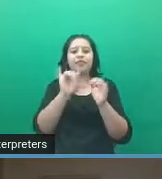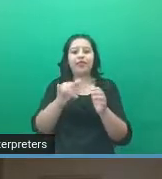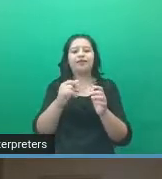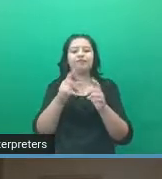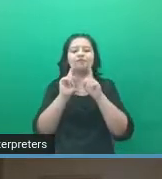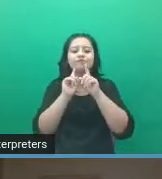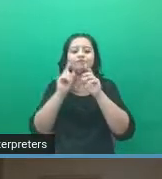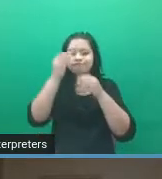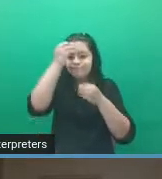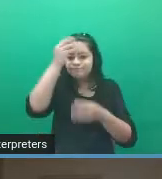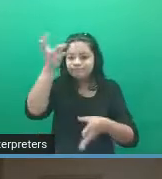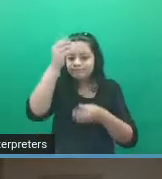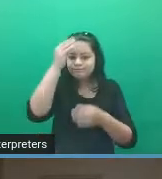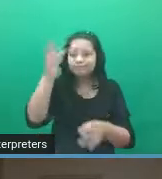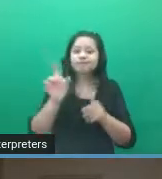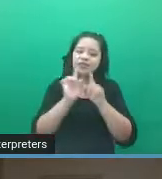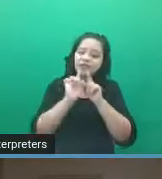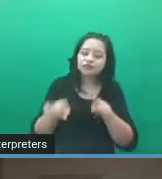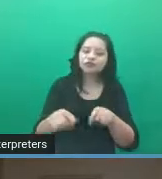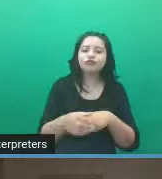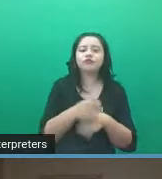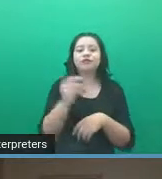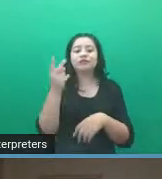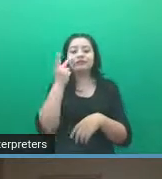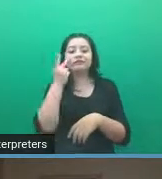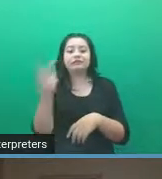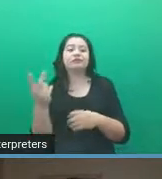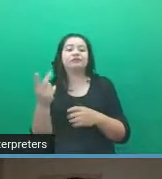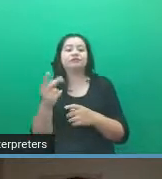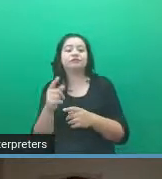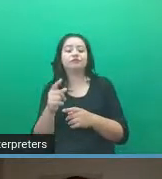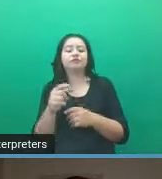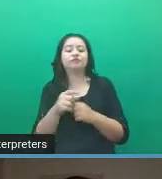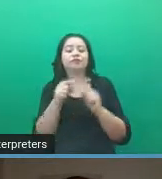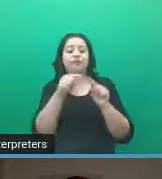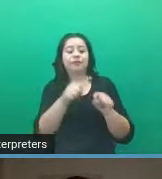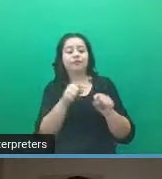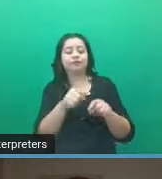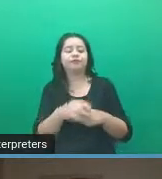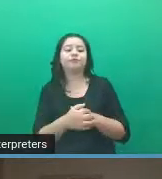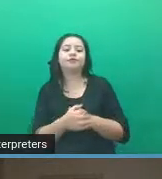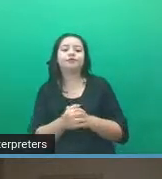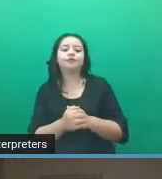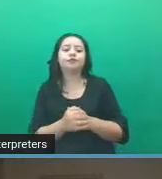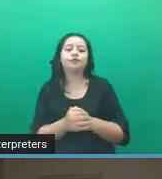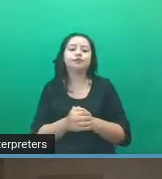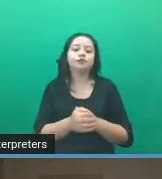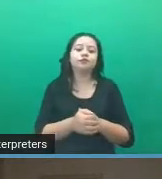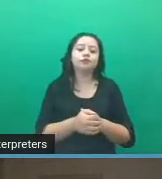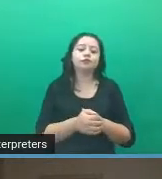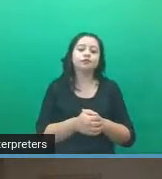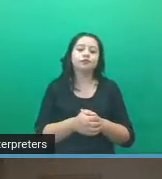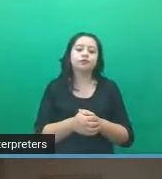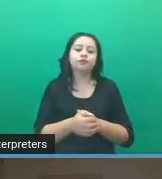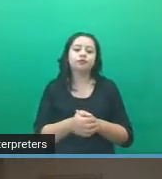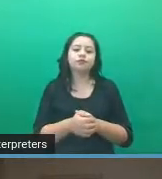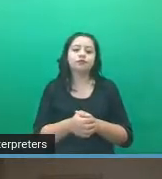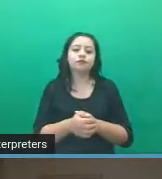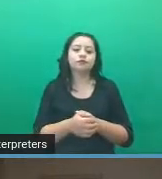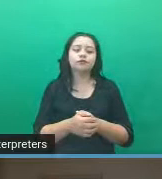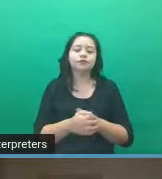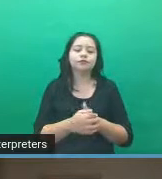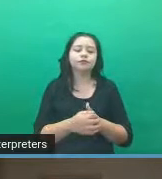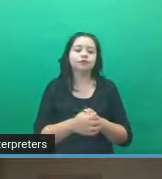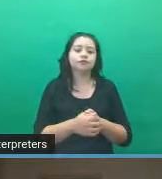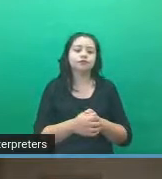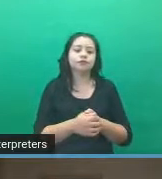add collaborators, let anyone, your friends, volunteers, coworkers, build your survey with you, just like with docs, sheets, and